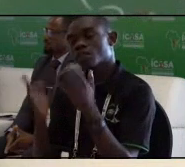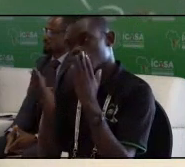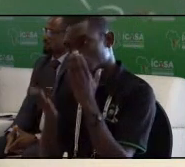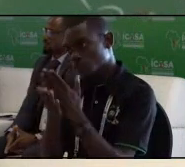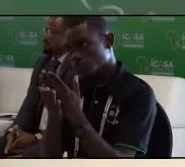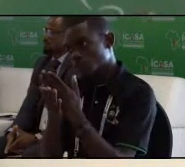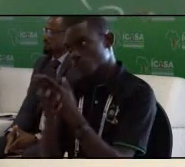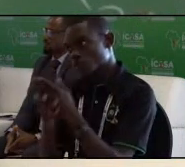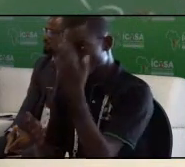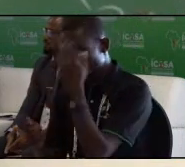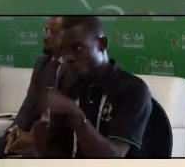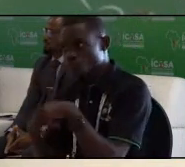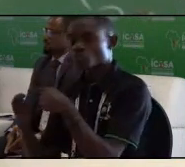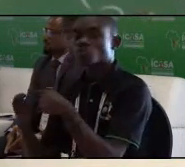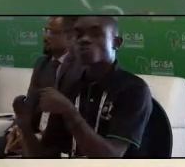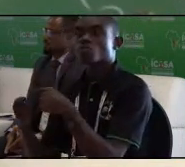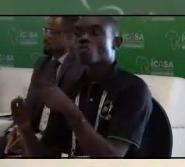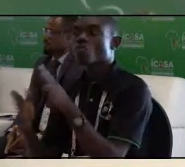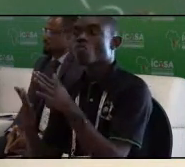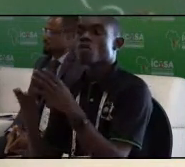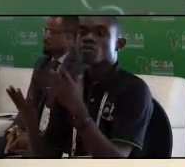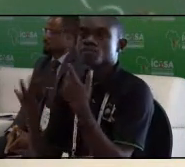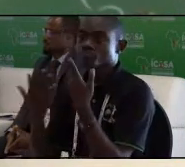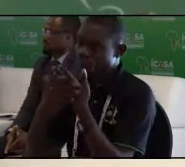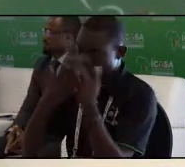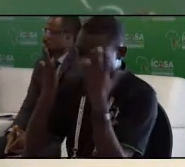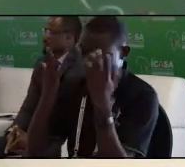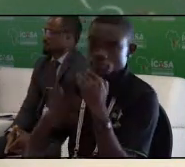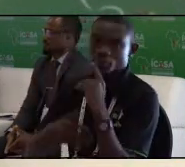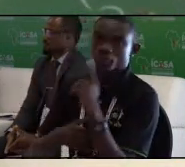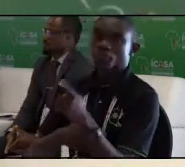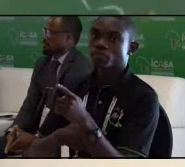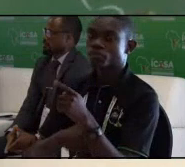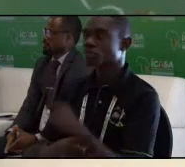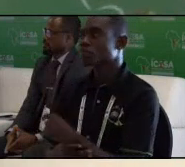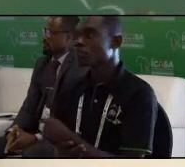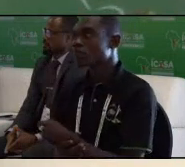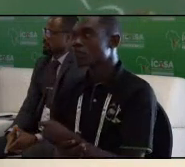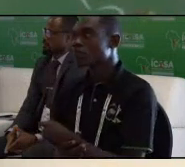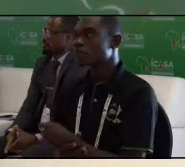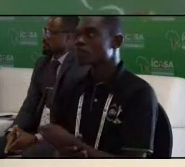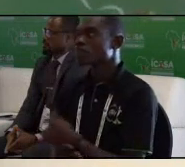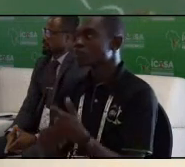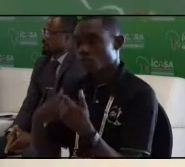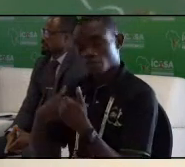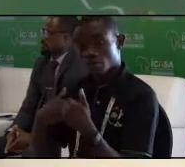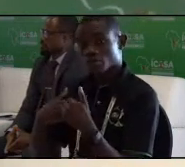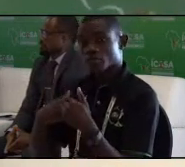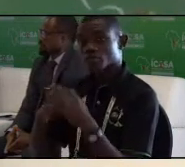level. And what was clear, of course, the private